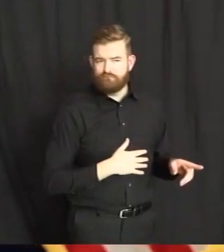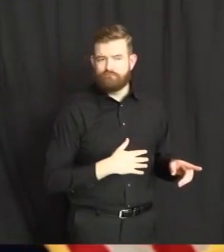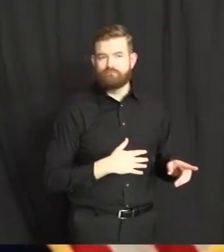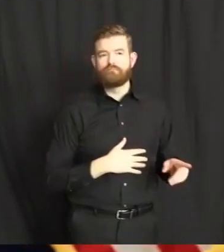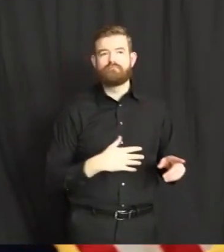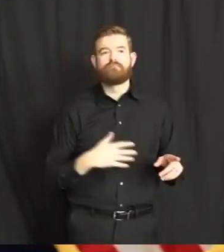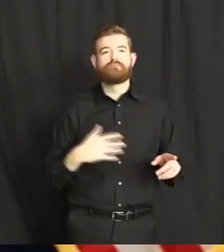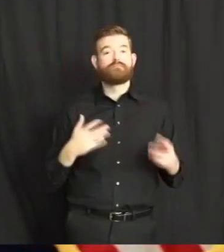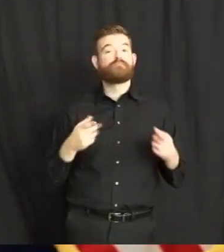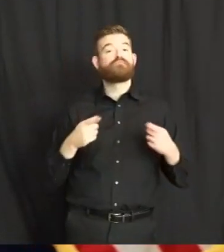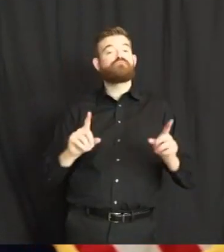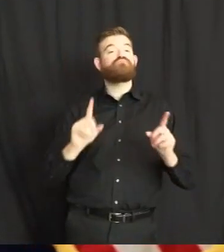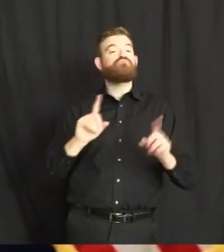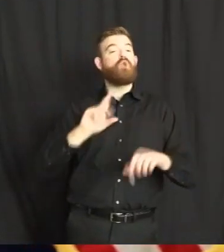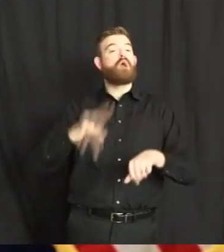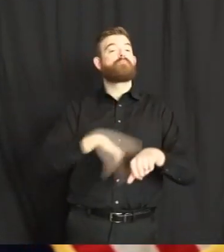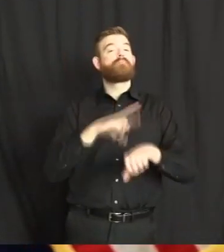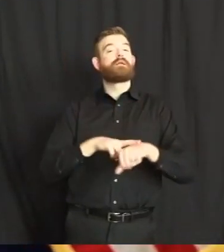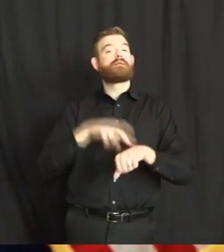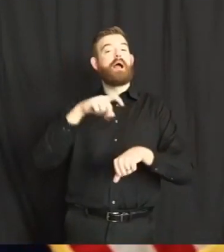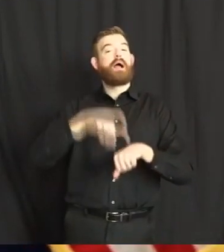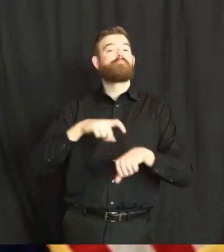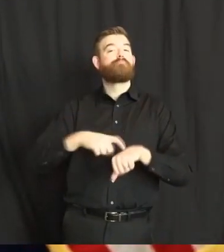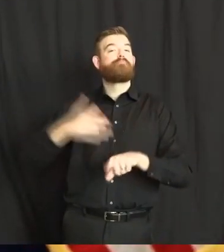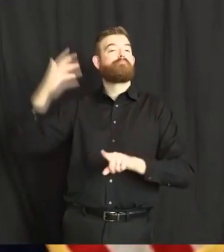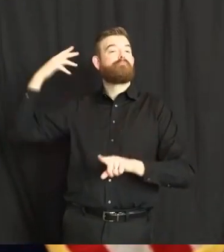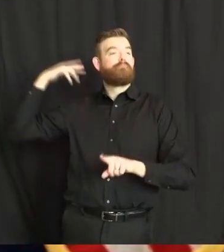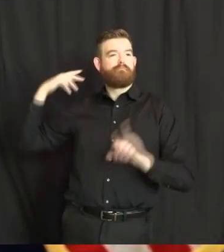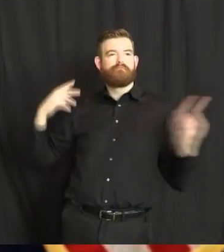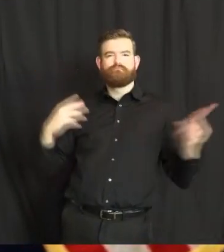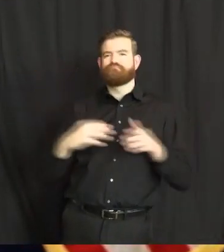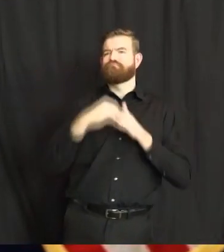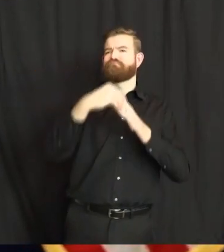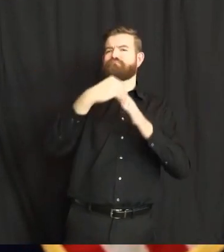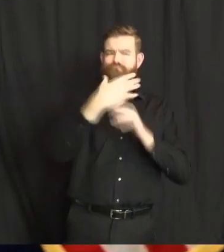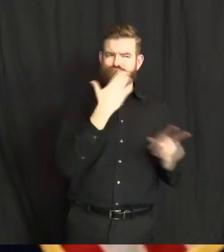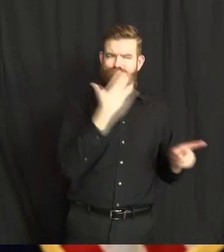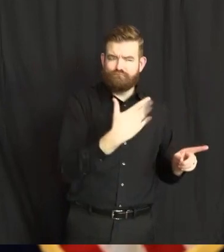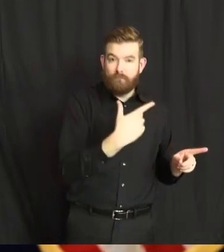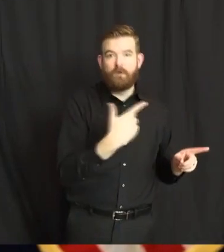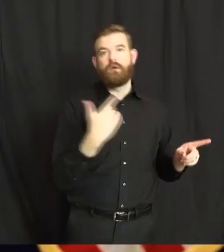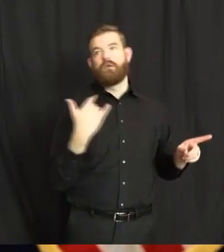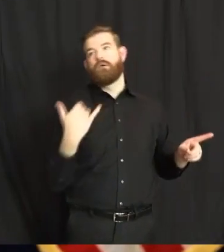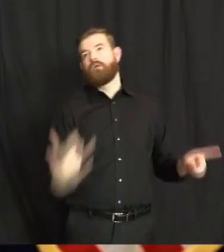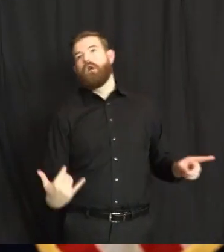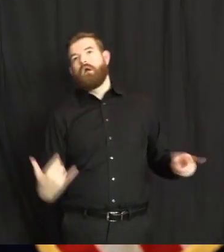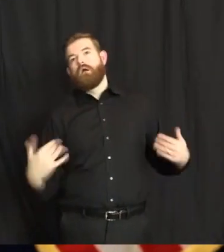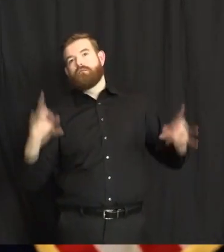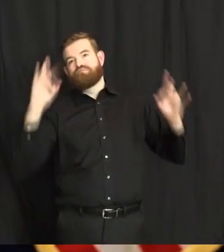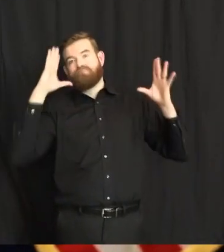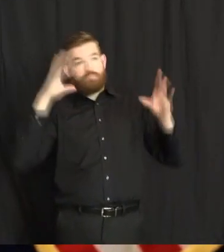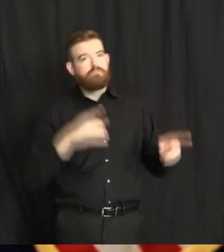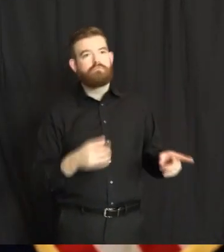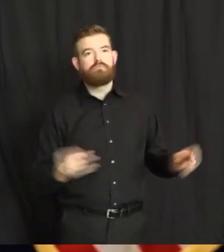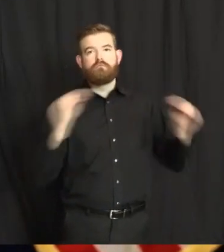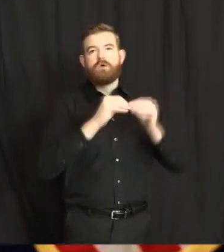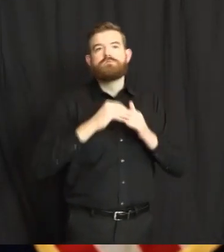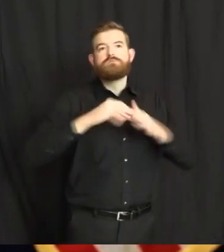all appreciate your leadership, but thank you for the steps you've taken over the past number of weeks, and thank you for leading